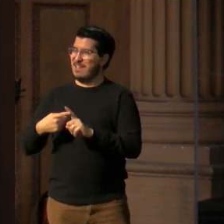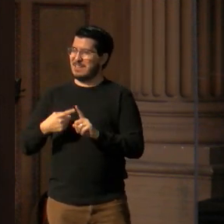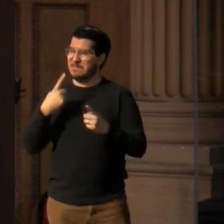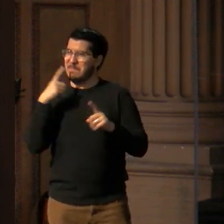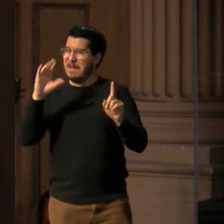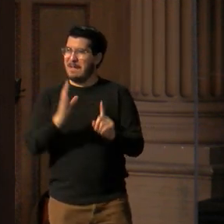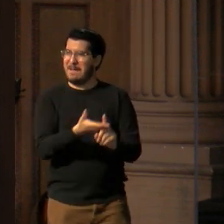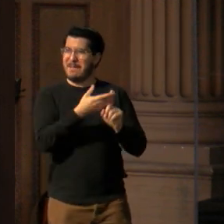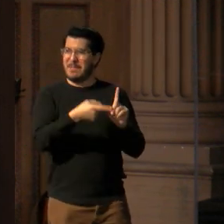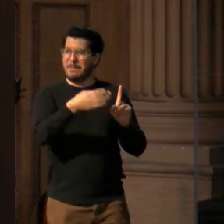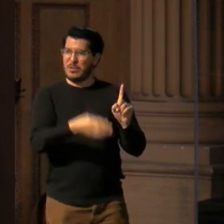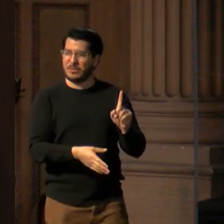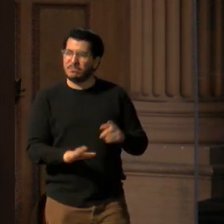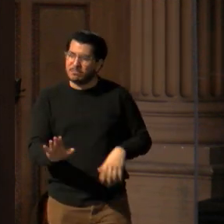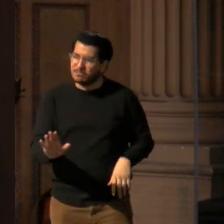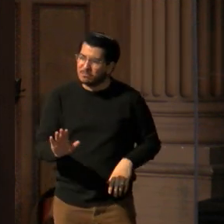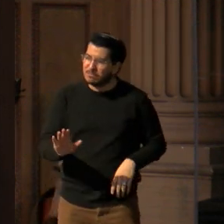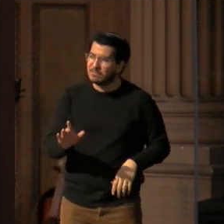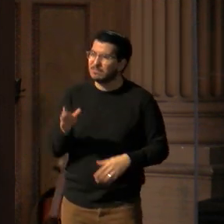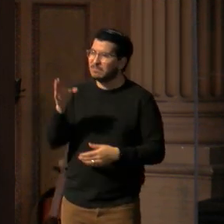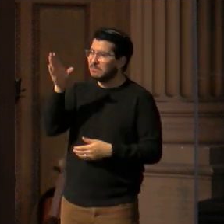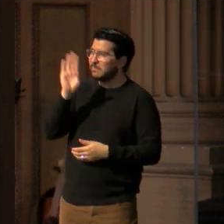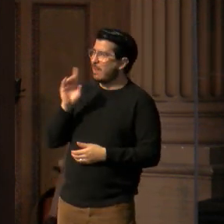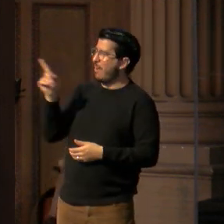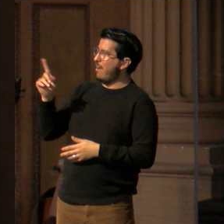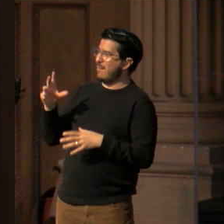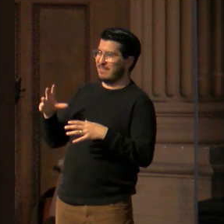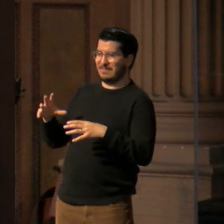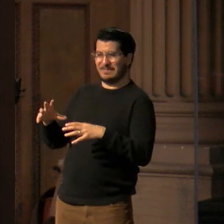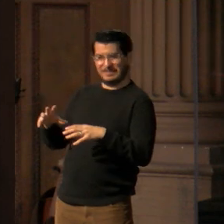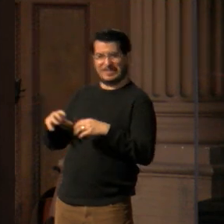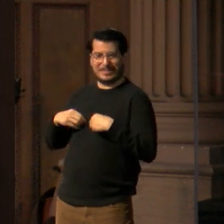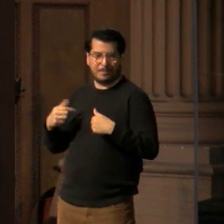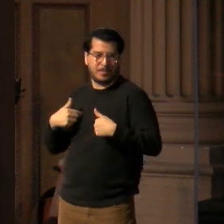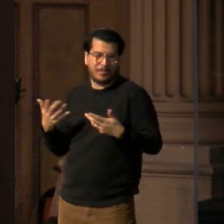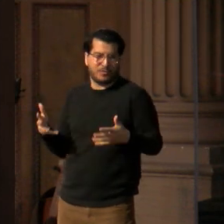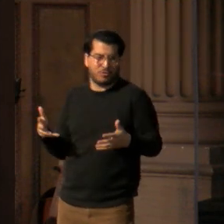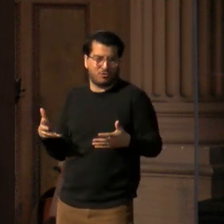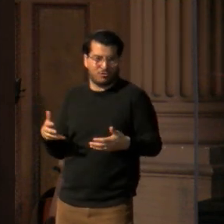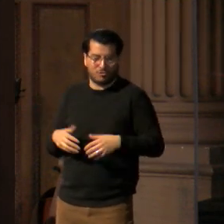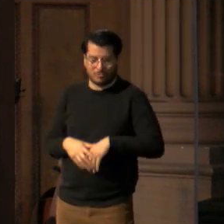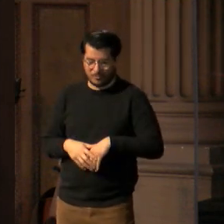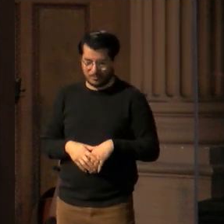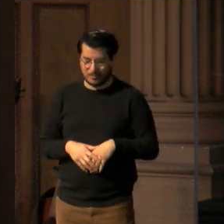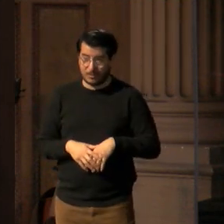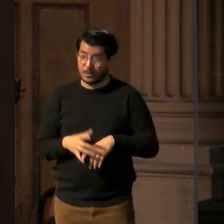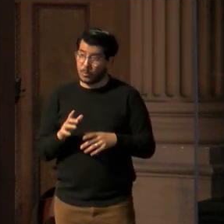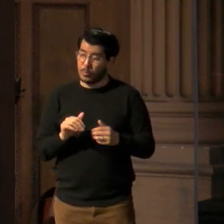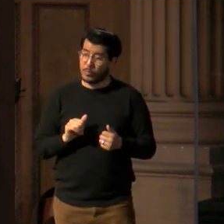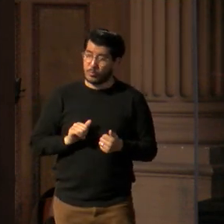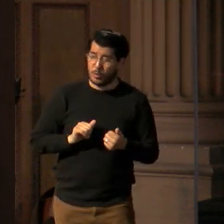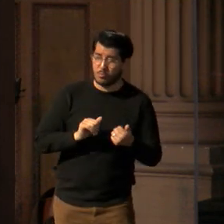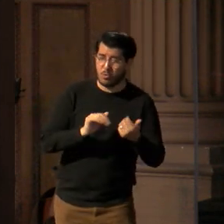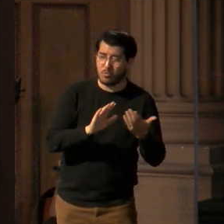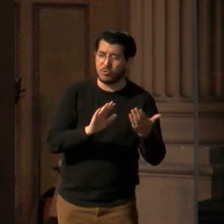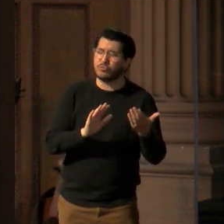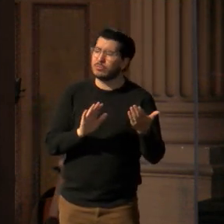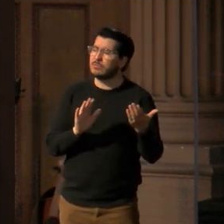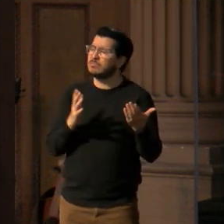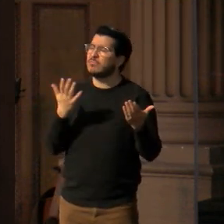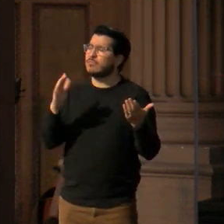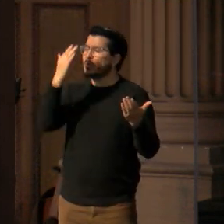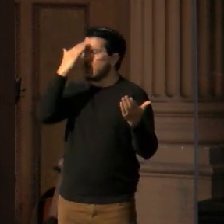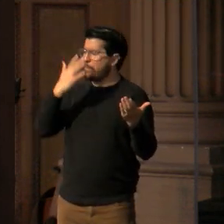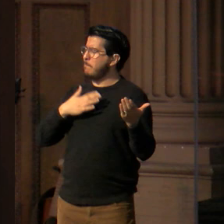So we don't approach everybody else from this perspective of need, I need you to do something. We approach them securely. I have my needs met in